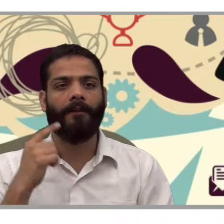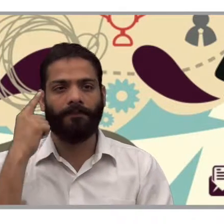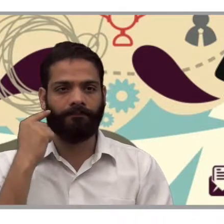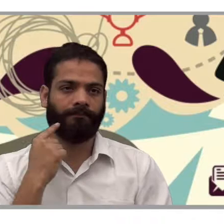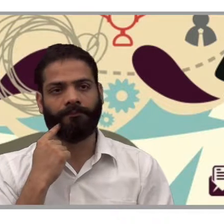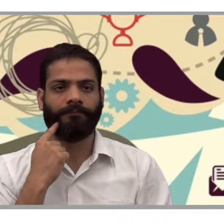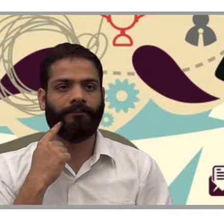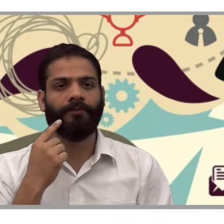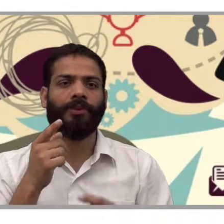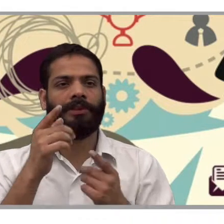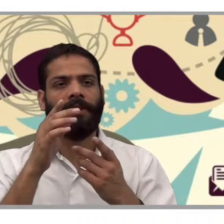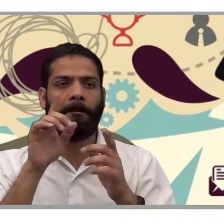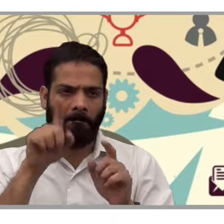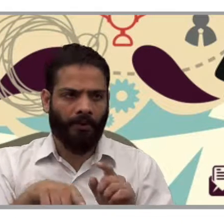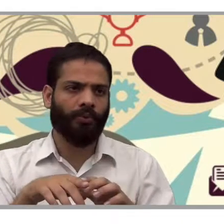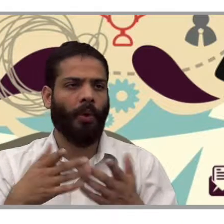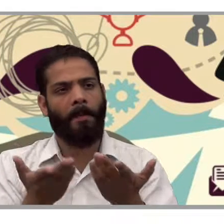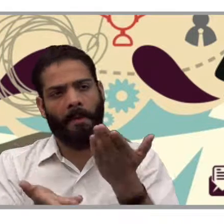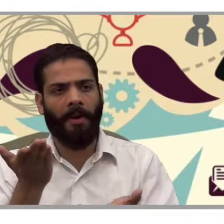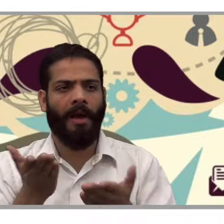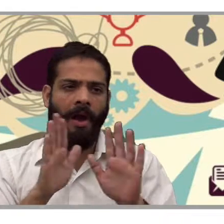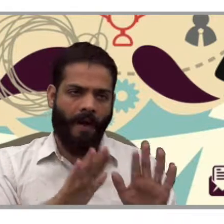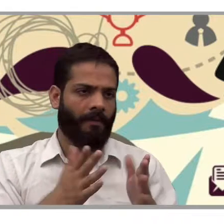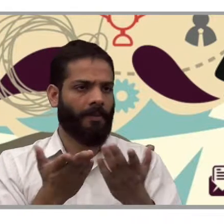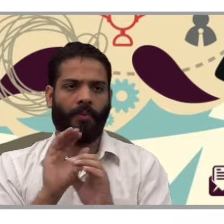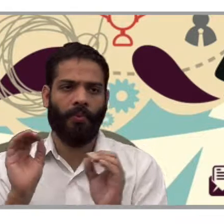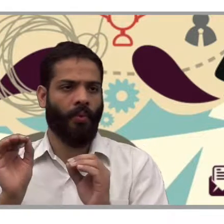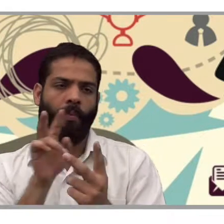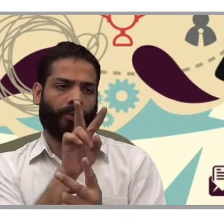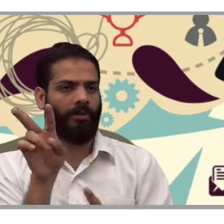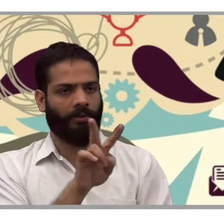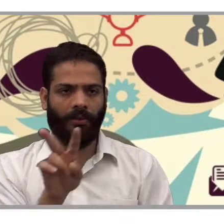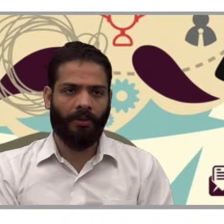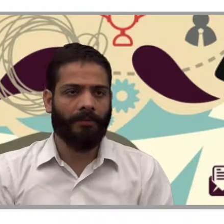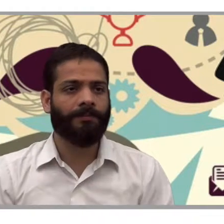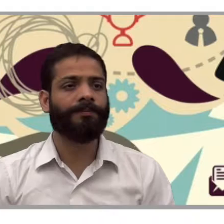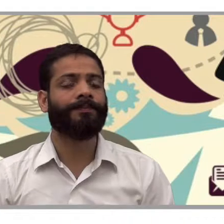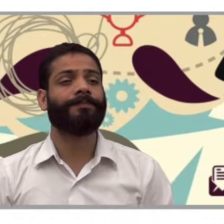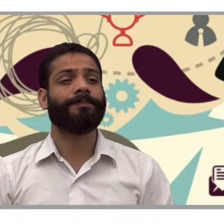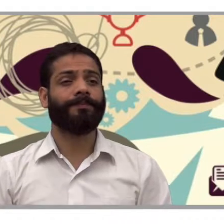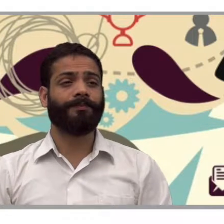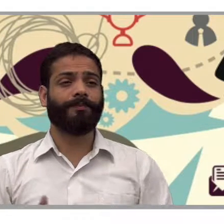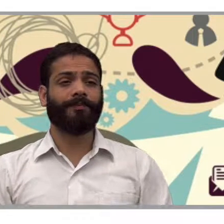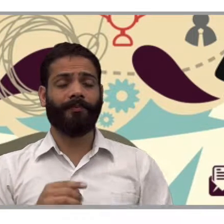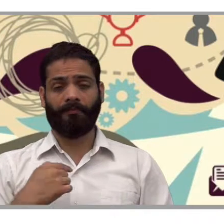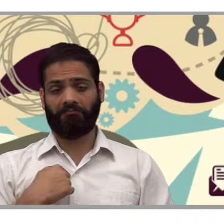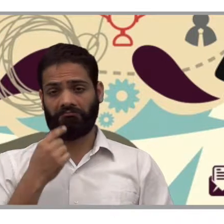Although the head shake is optional with manual negators, it suffices to negate the proposition.